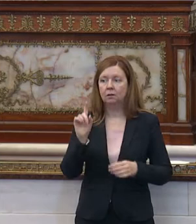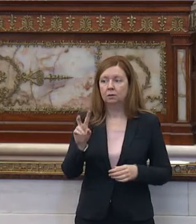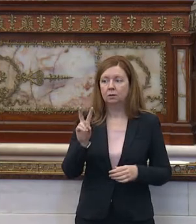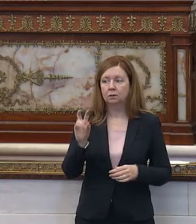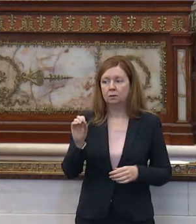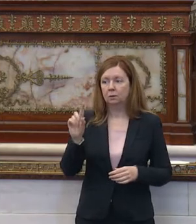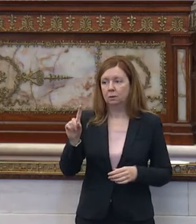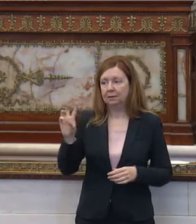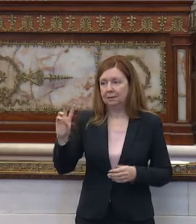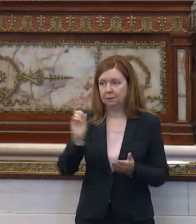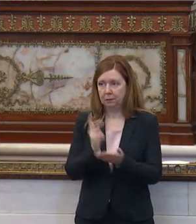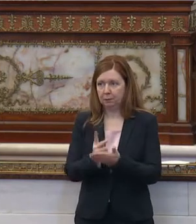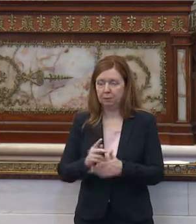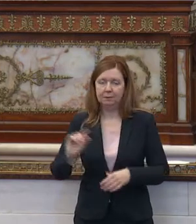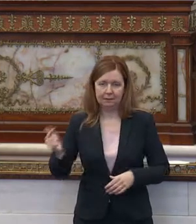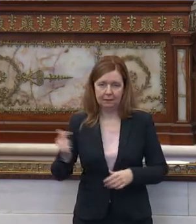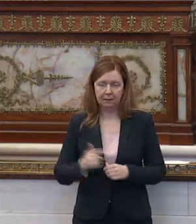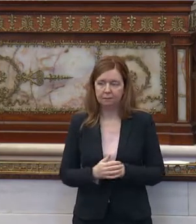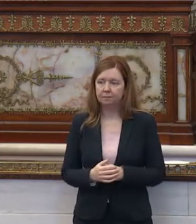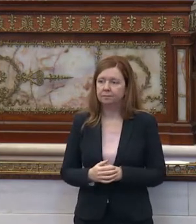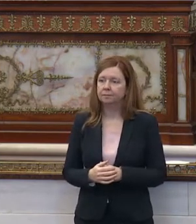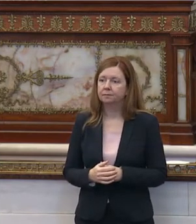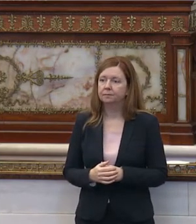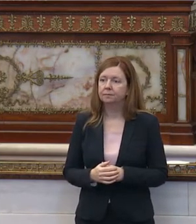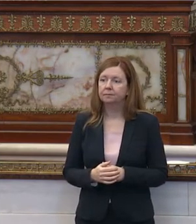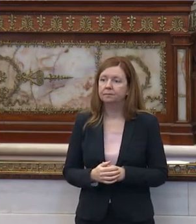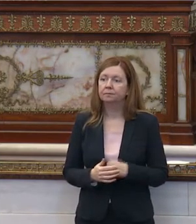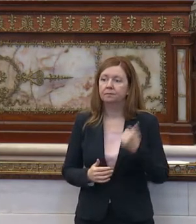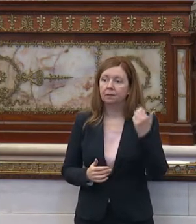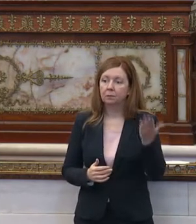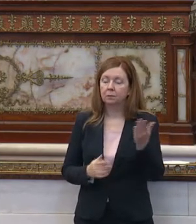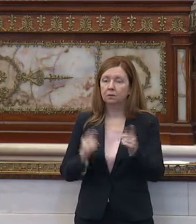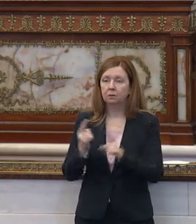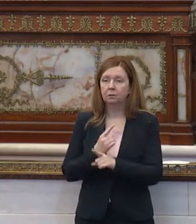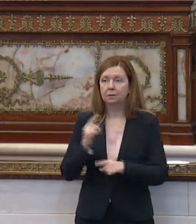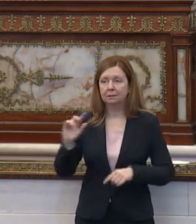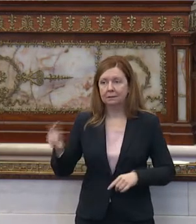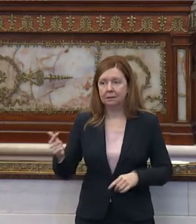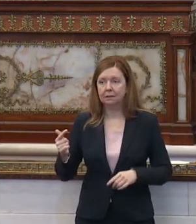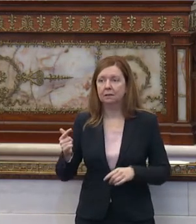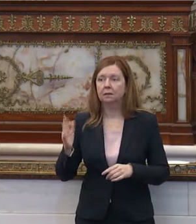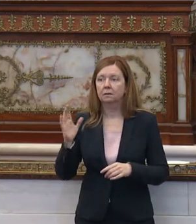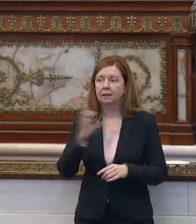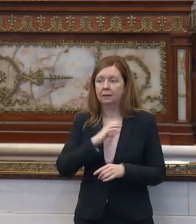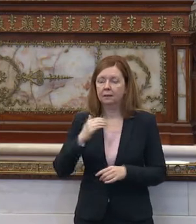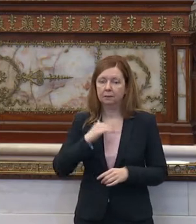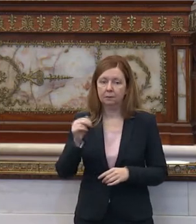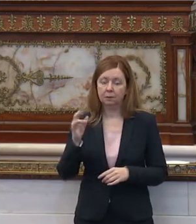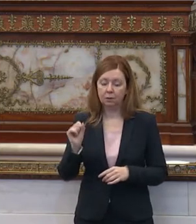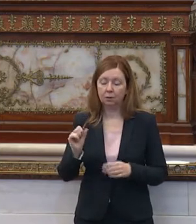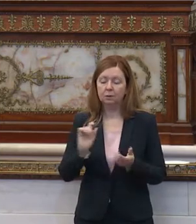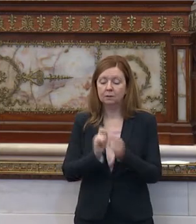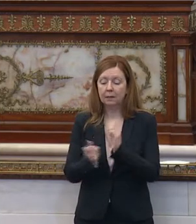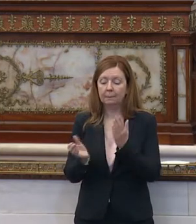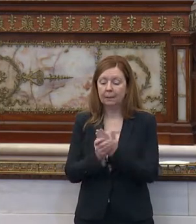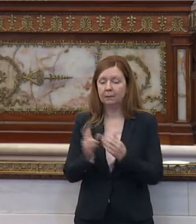220116 be approved. Second. It has been moved and seconded by Councilmember Jones that amendment to Bill